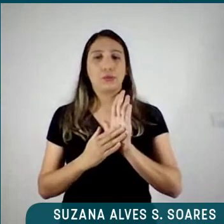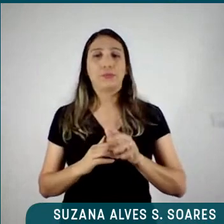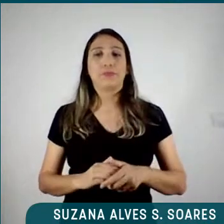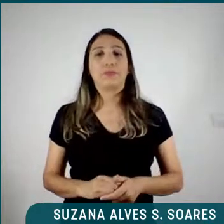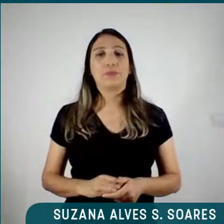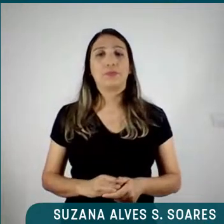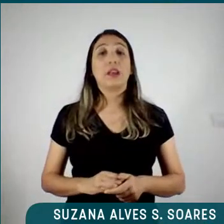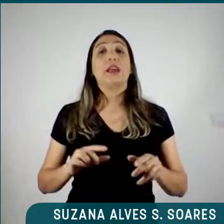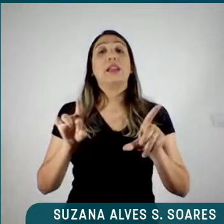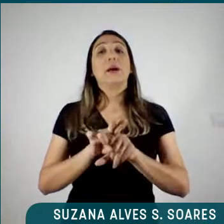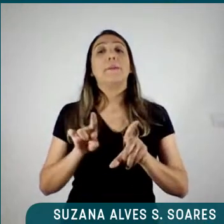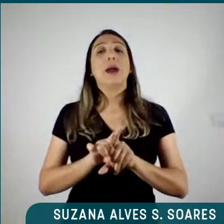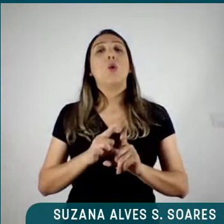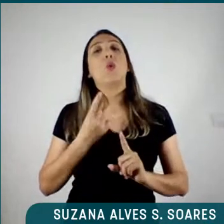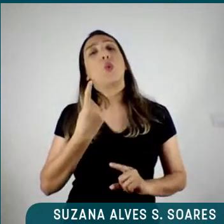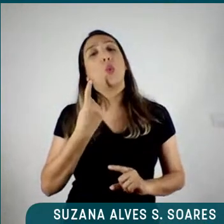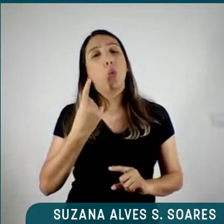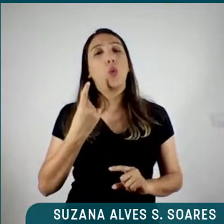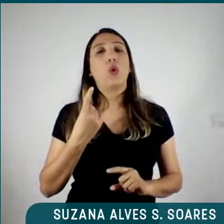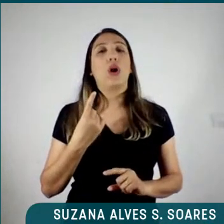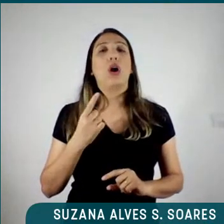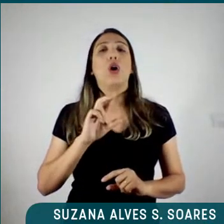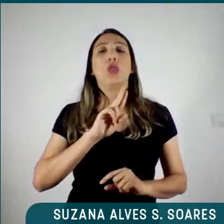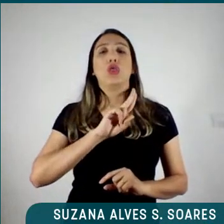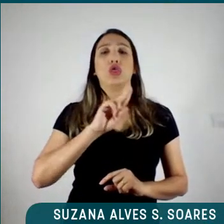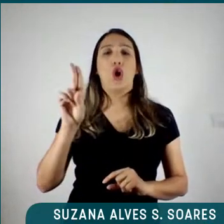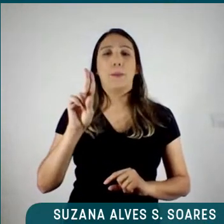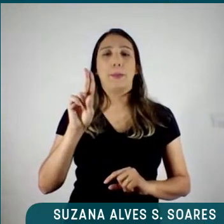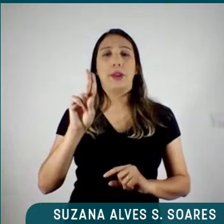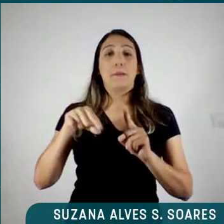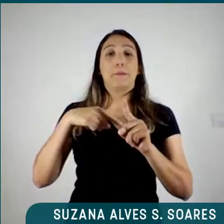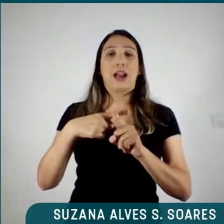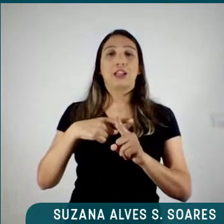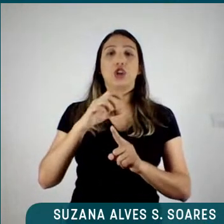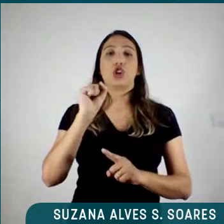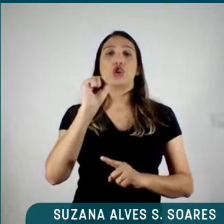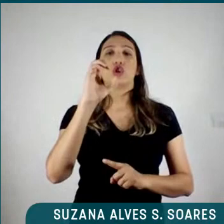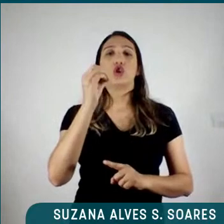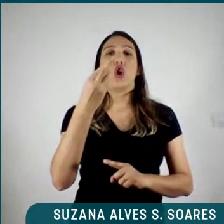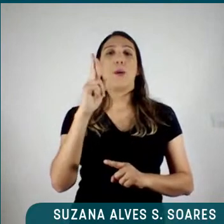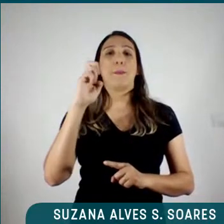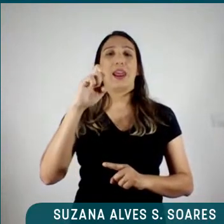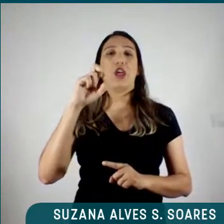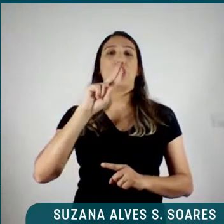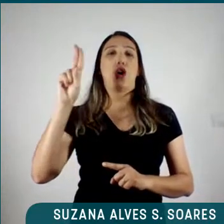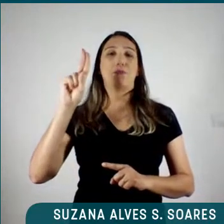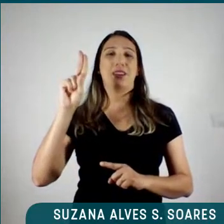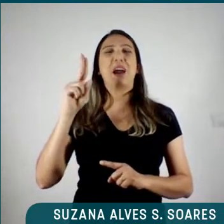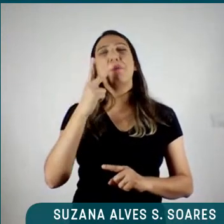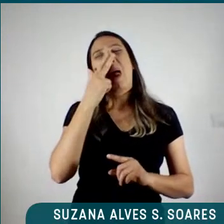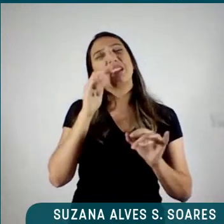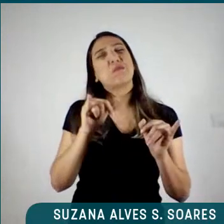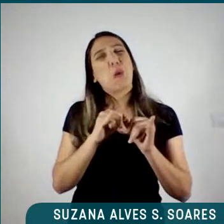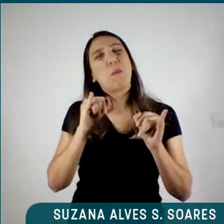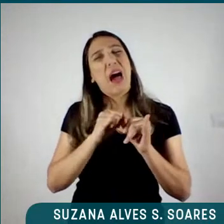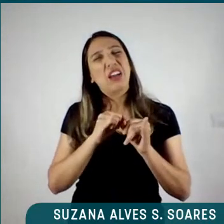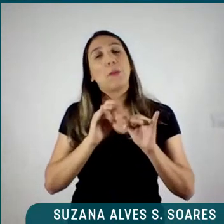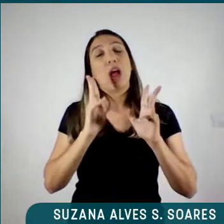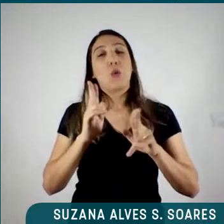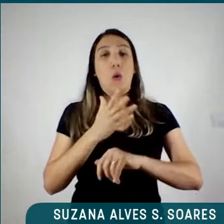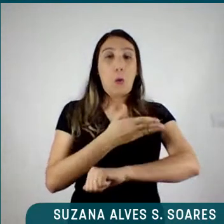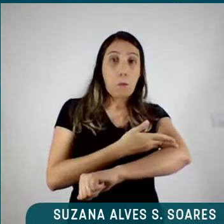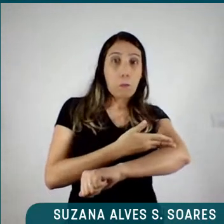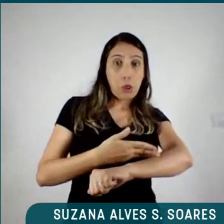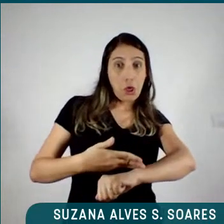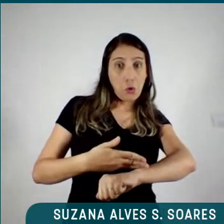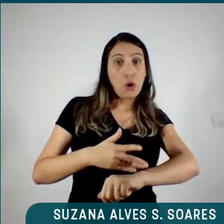in different moments. Besides that, we have the thing that is called name and surname.